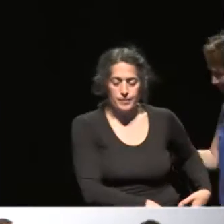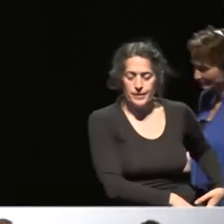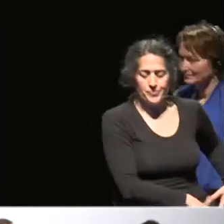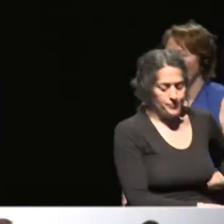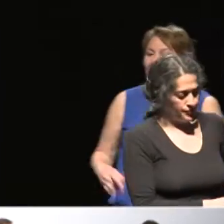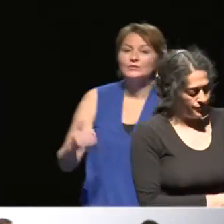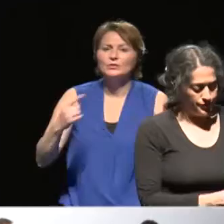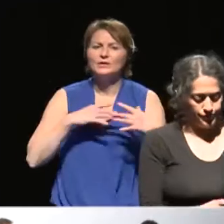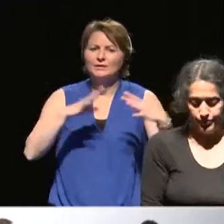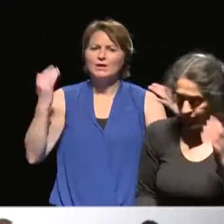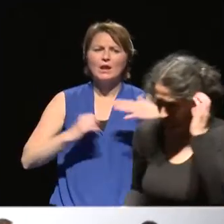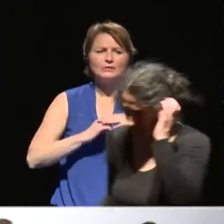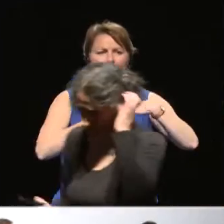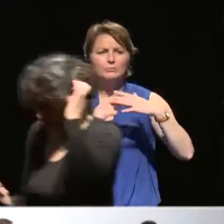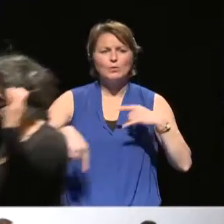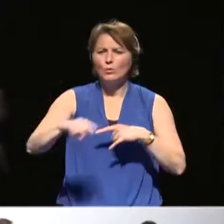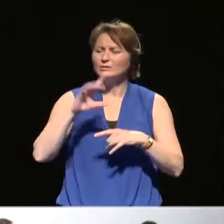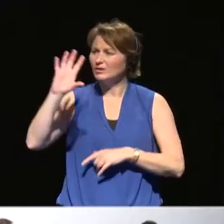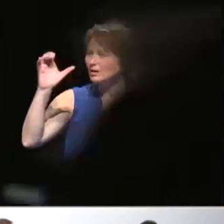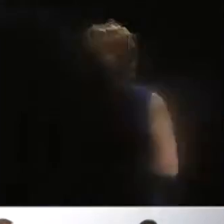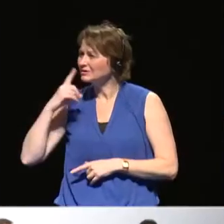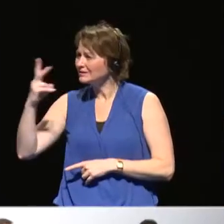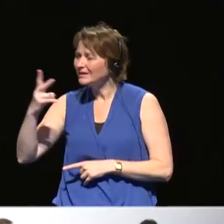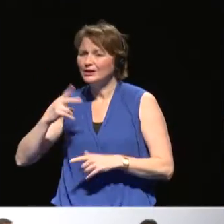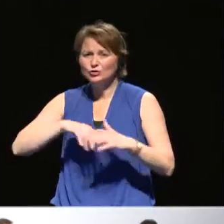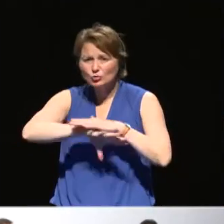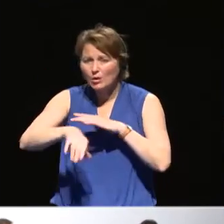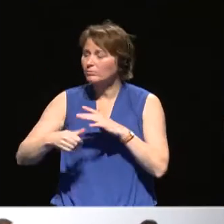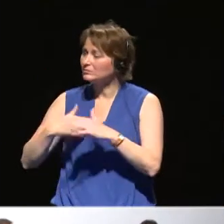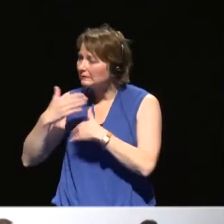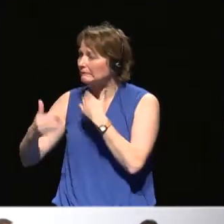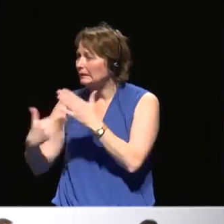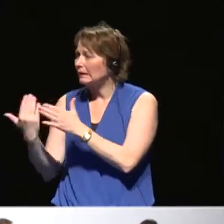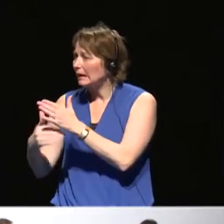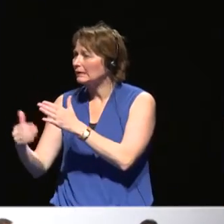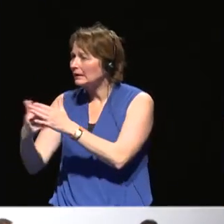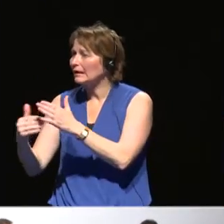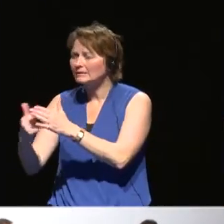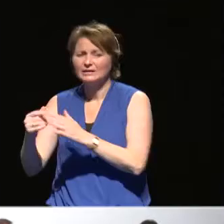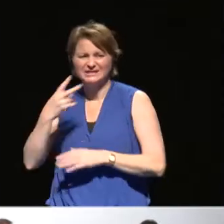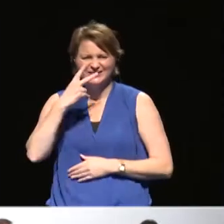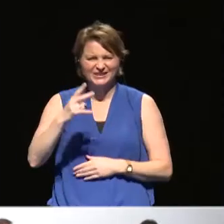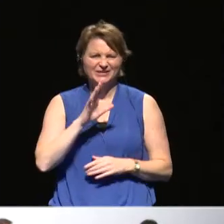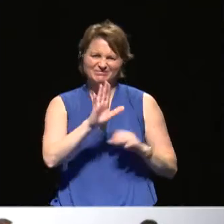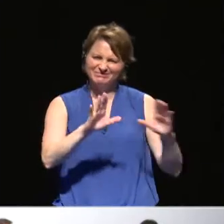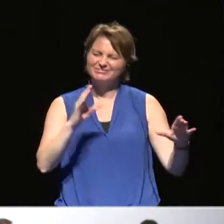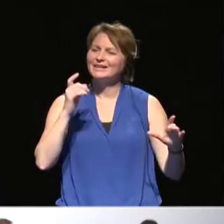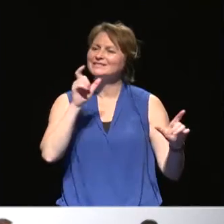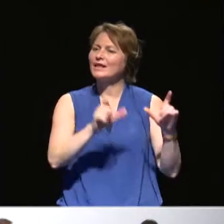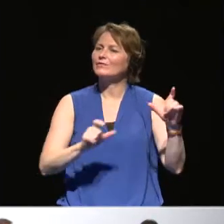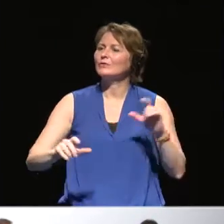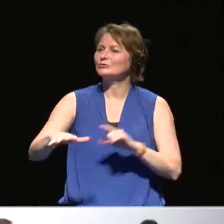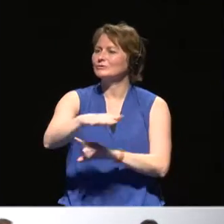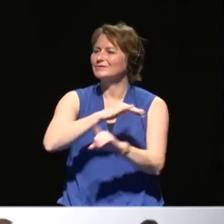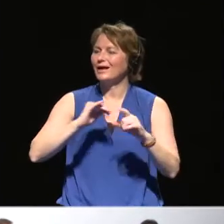see that the corruption is continuing, but why are you not helping civil society organizations more to play their role in the fight against corruption?